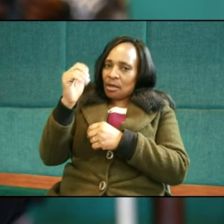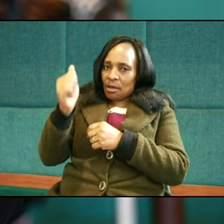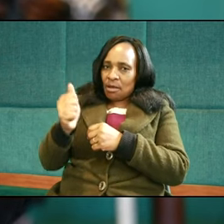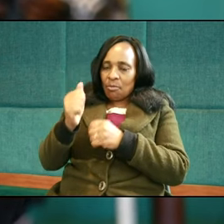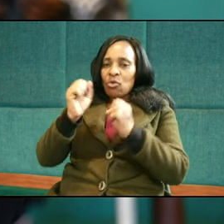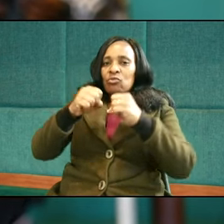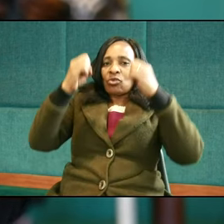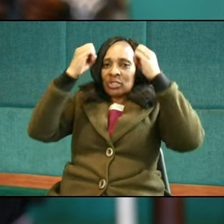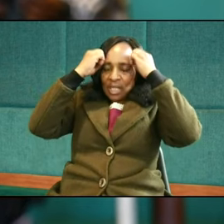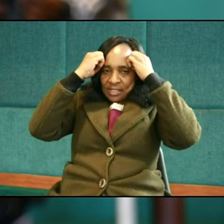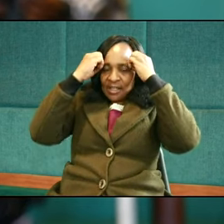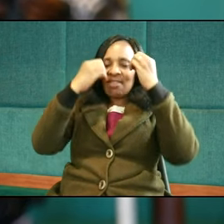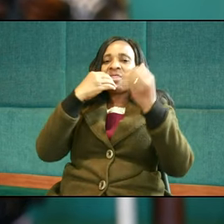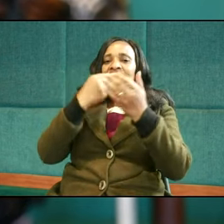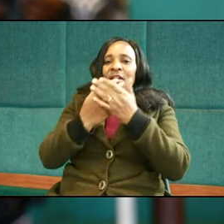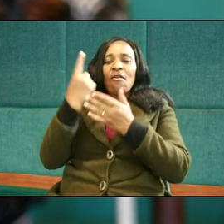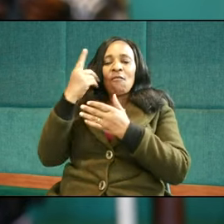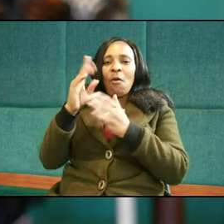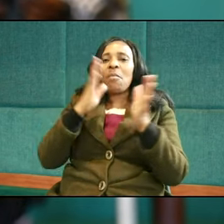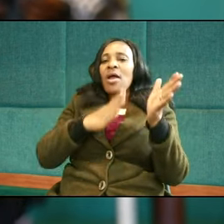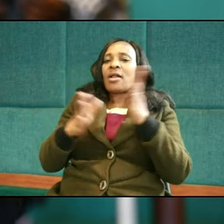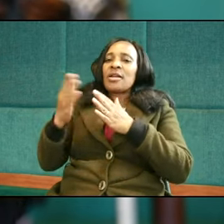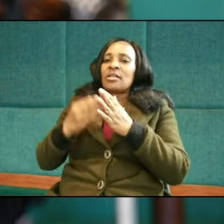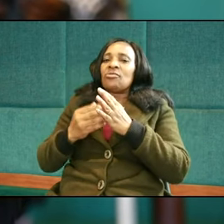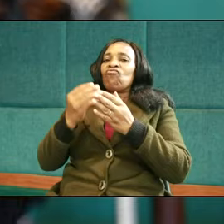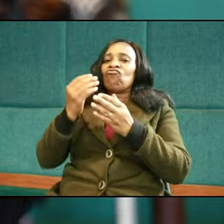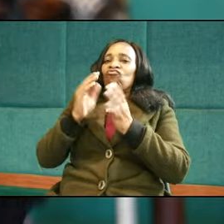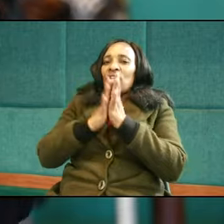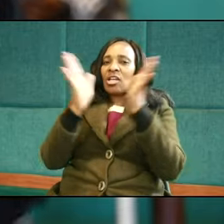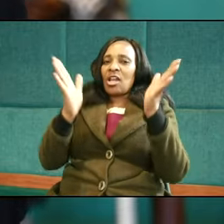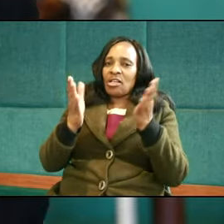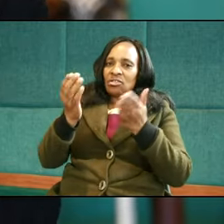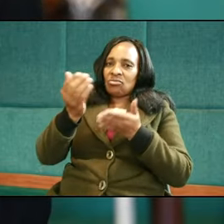Nepal. Thank you for planning a generous 13th Sabbath offering.